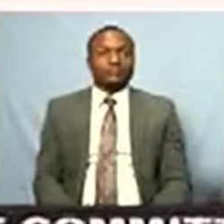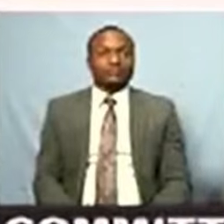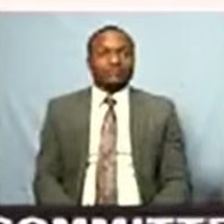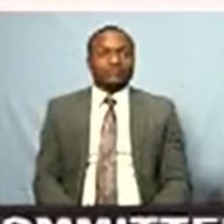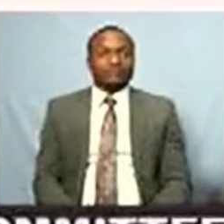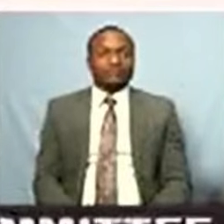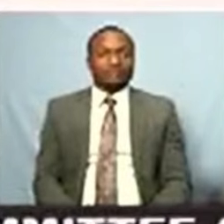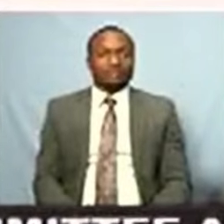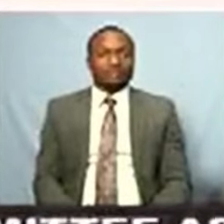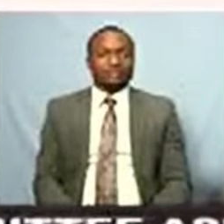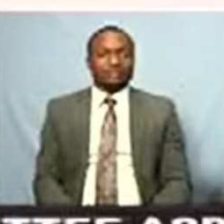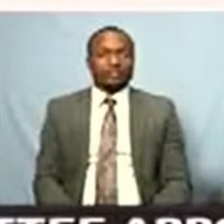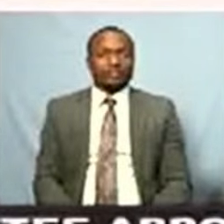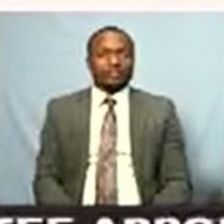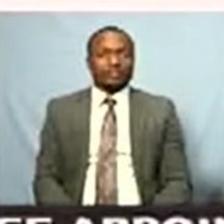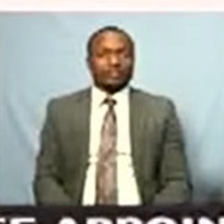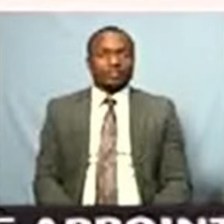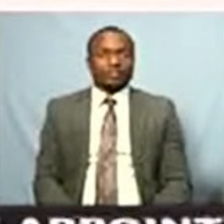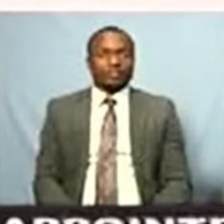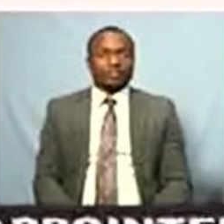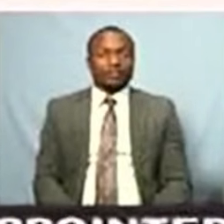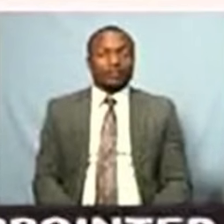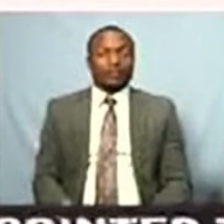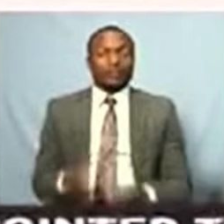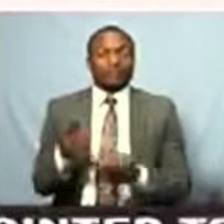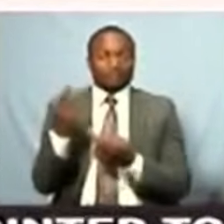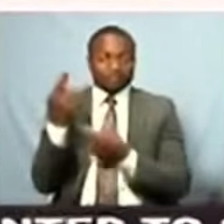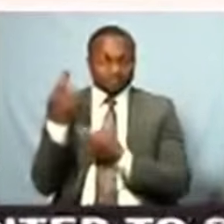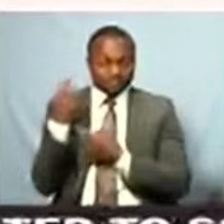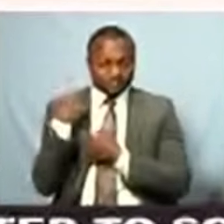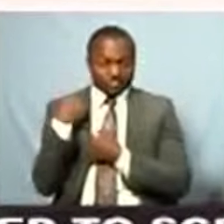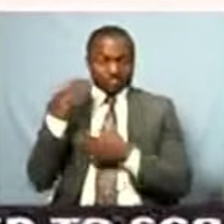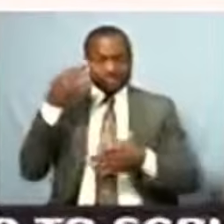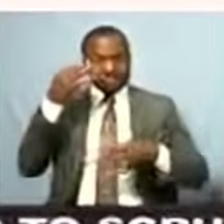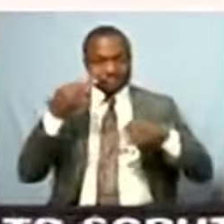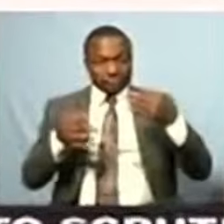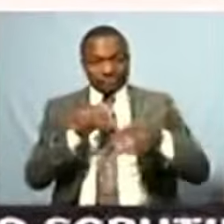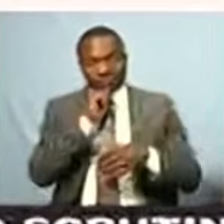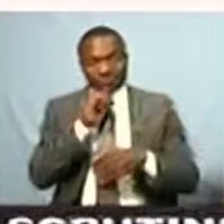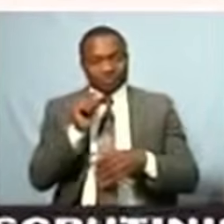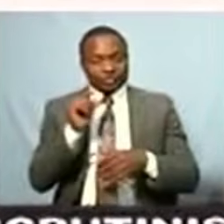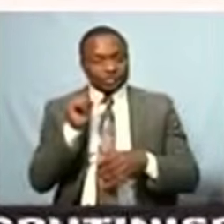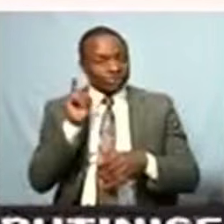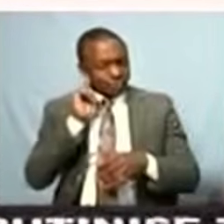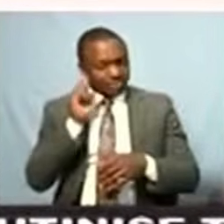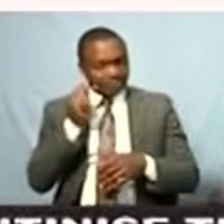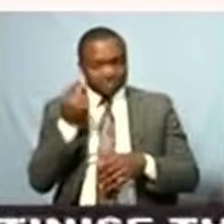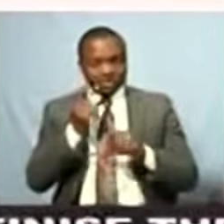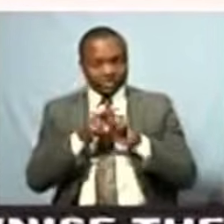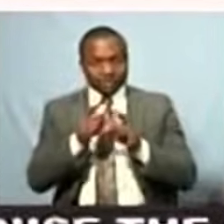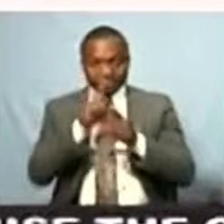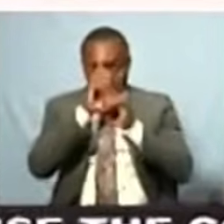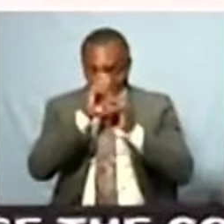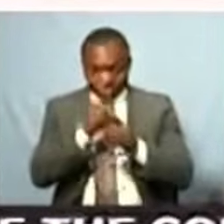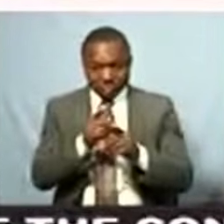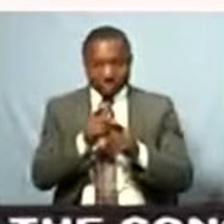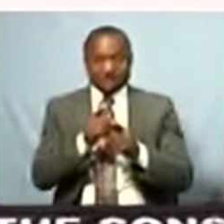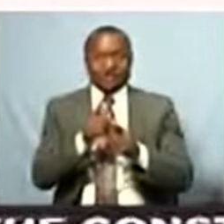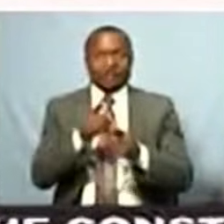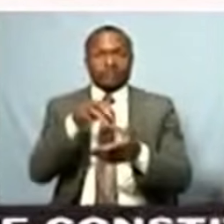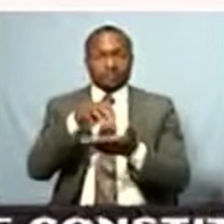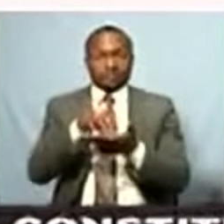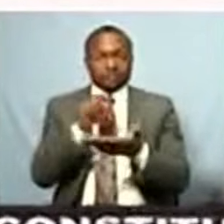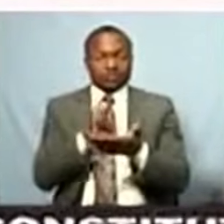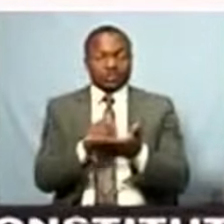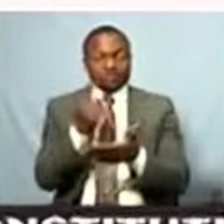on the basis that it is the obligation of the courts to not only to hear but also determine matters. This is